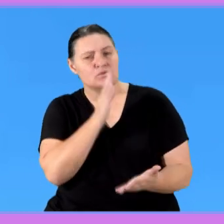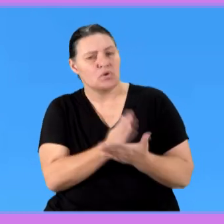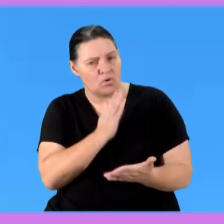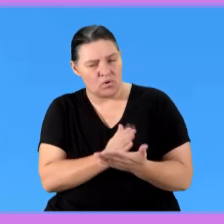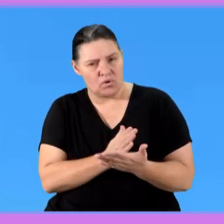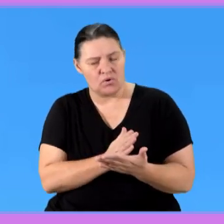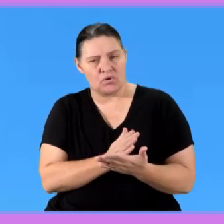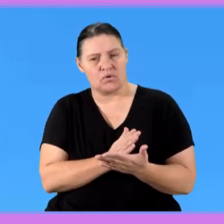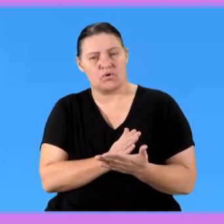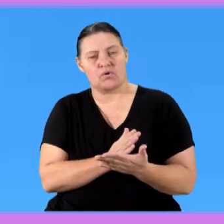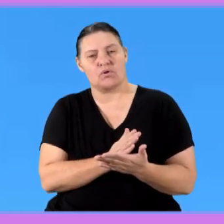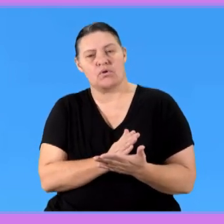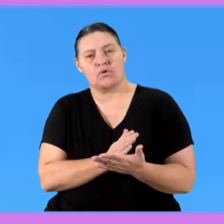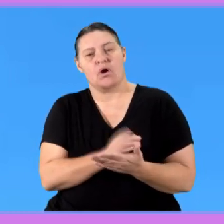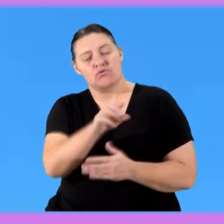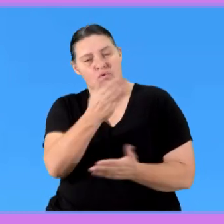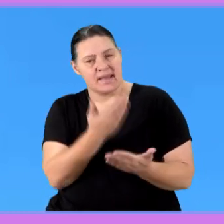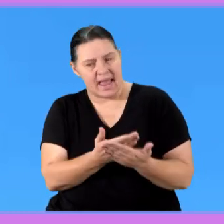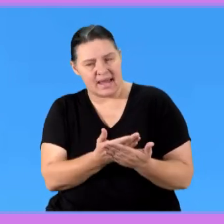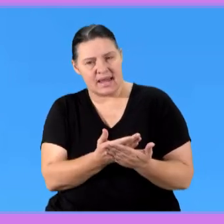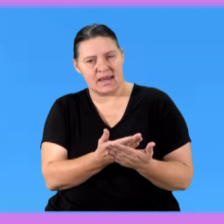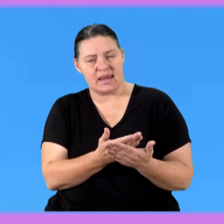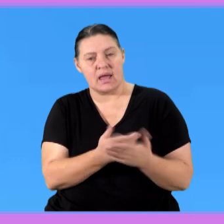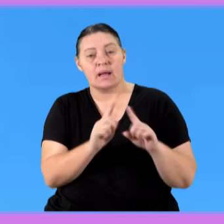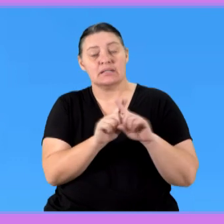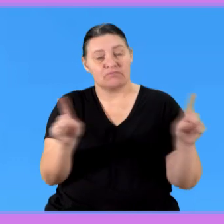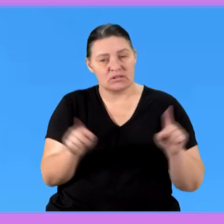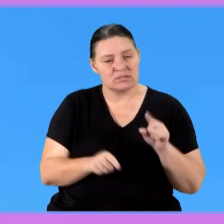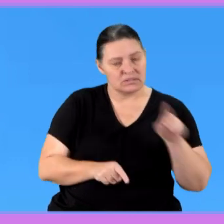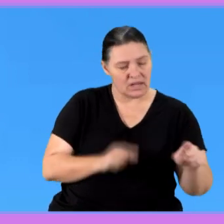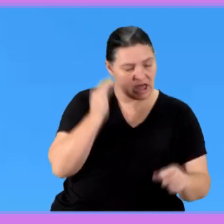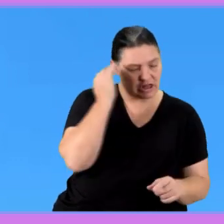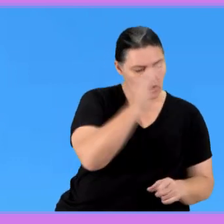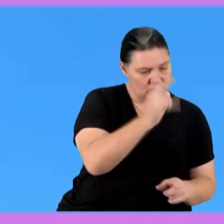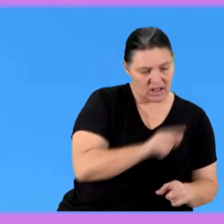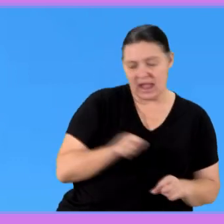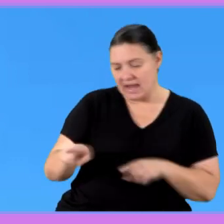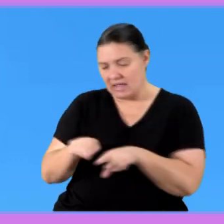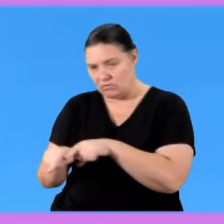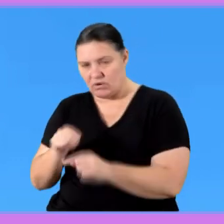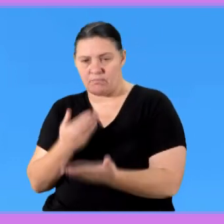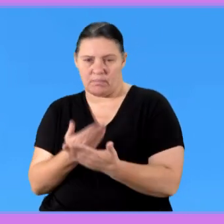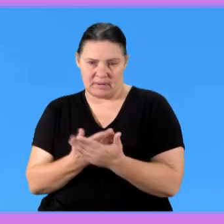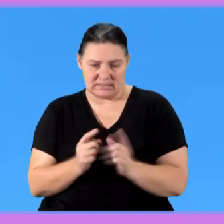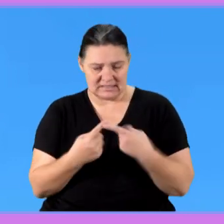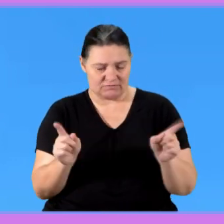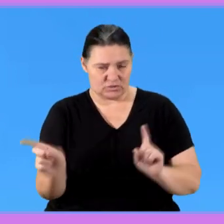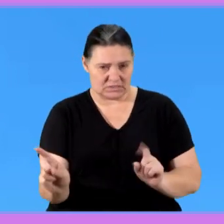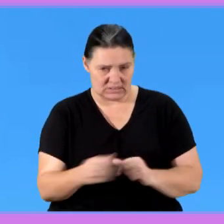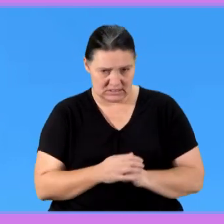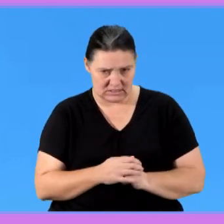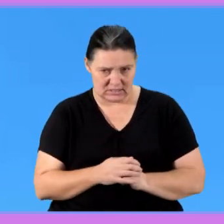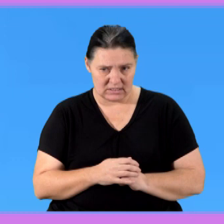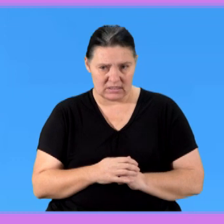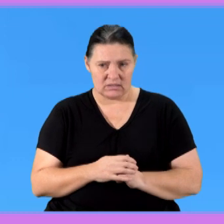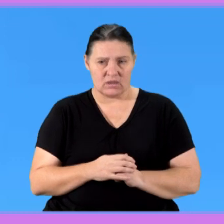ensure that you are able to differentiate between theoretical and experimental probability. Okay,